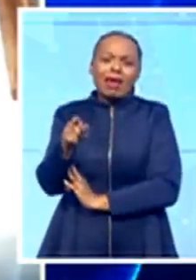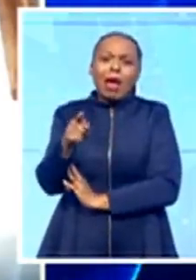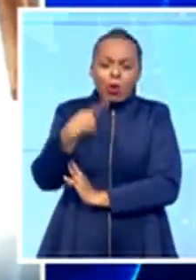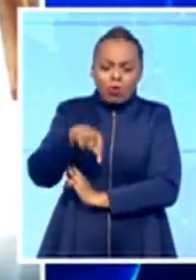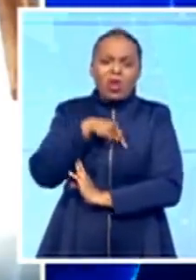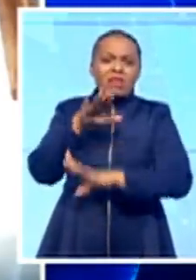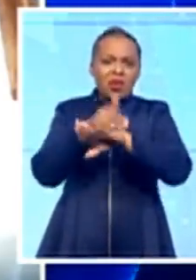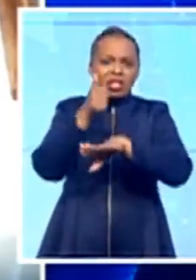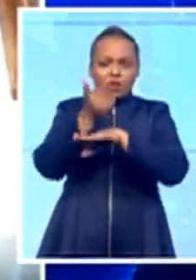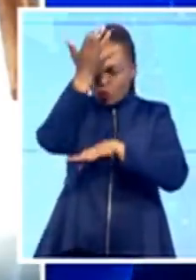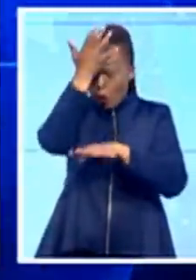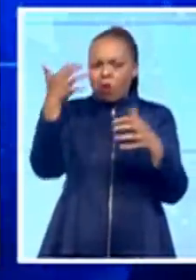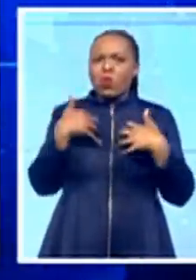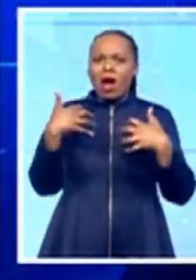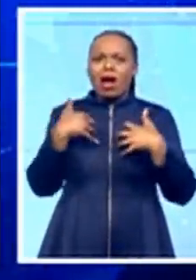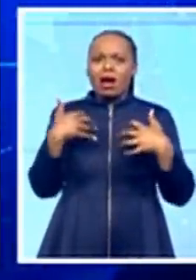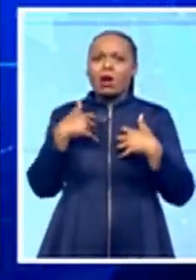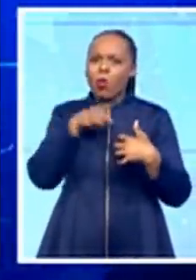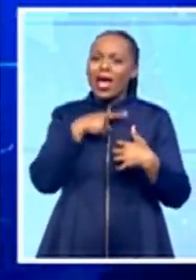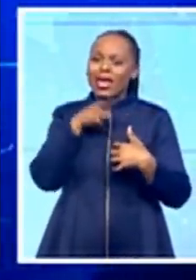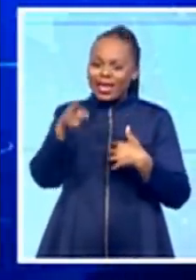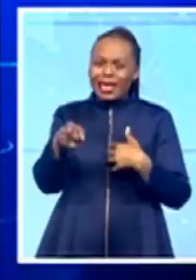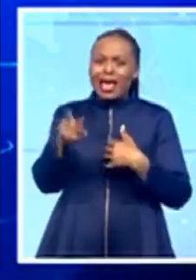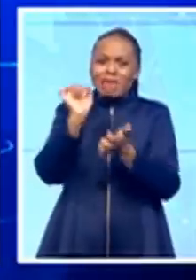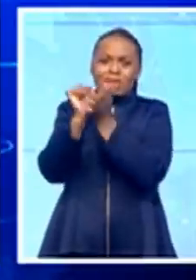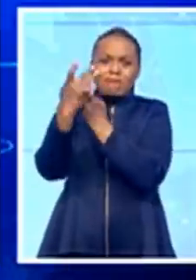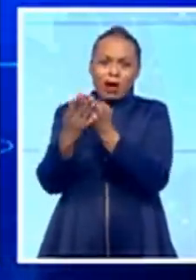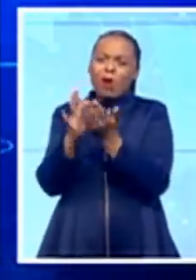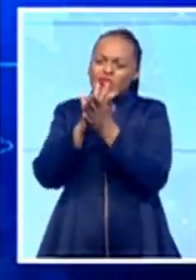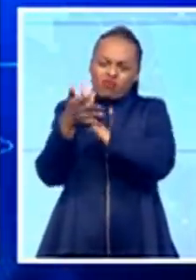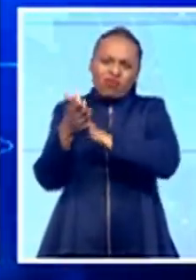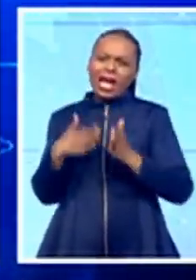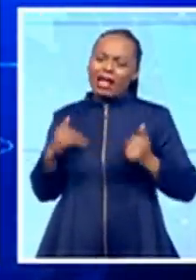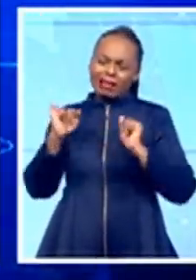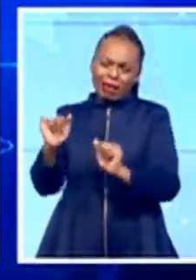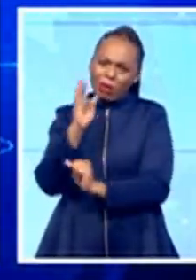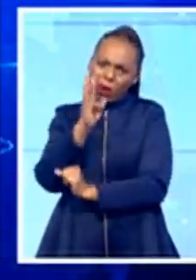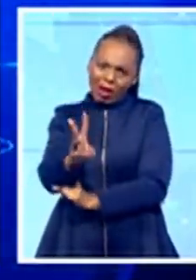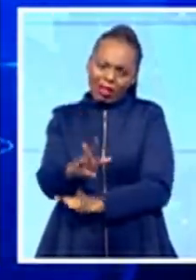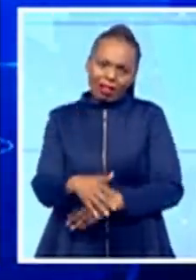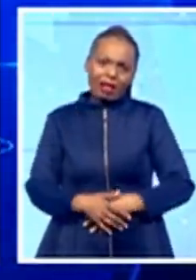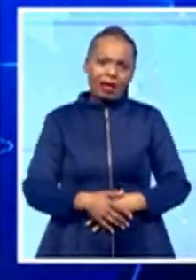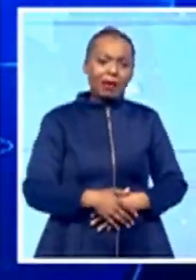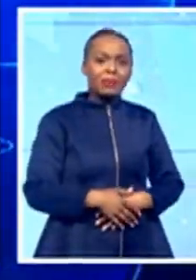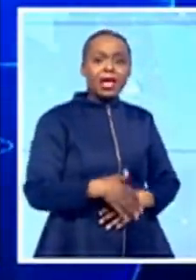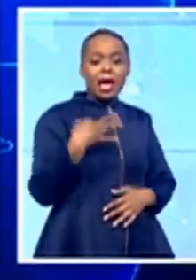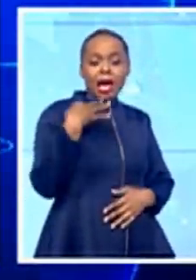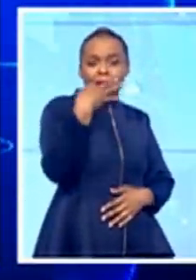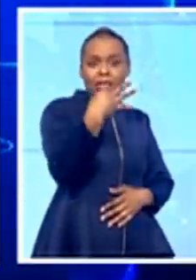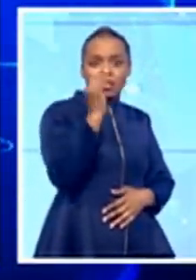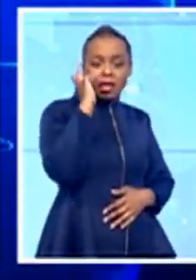his health. The rescission application being heard on Monday. Your expectations, sir?